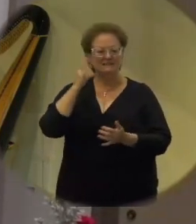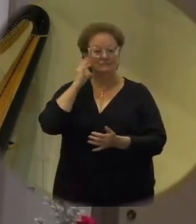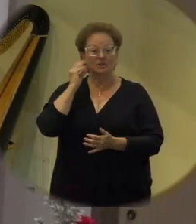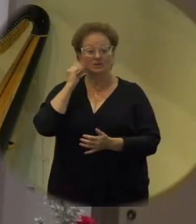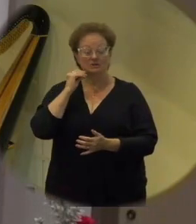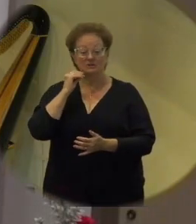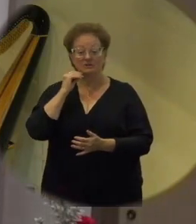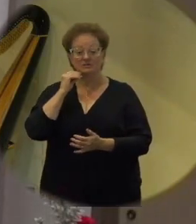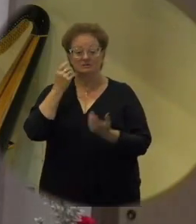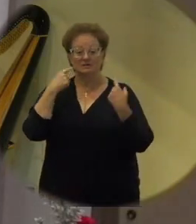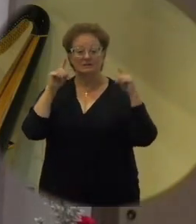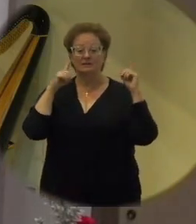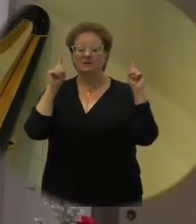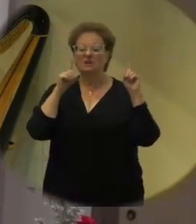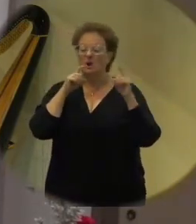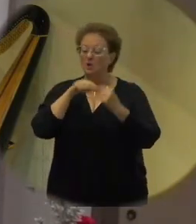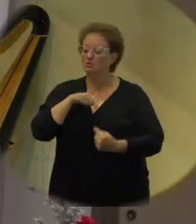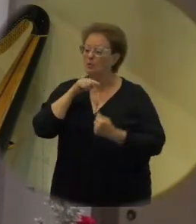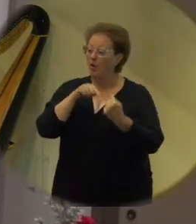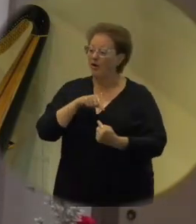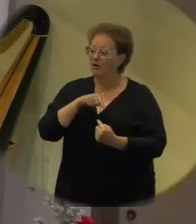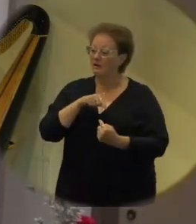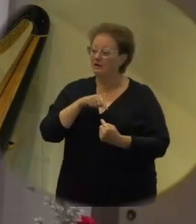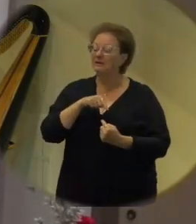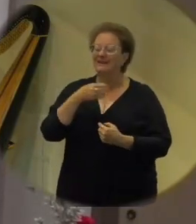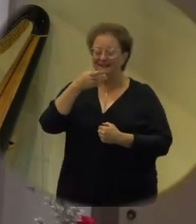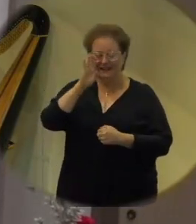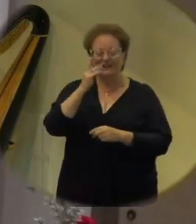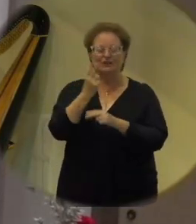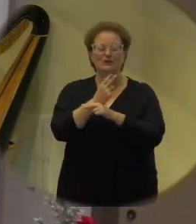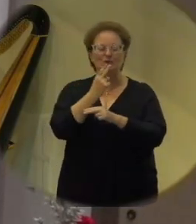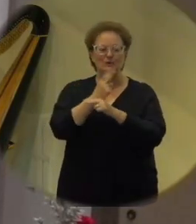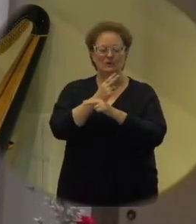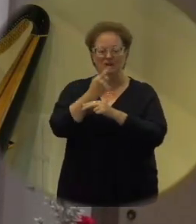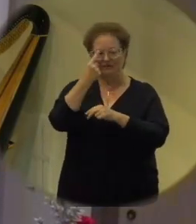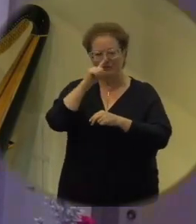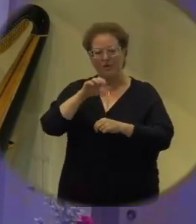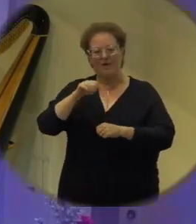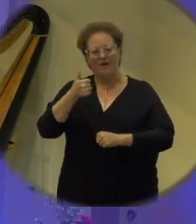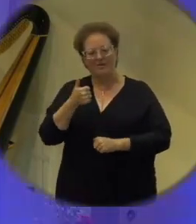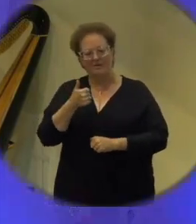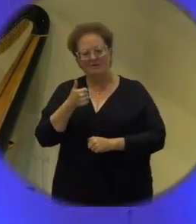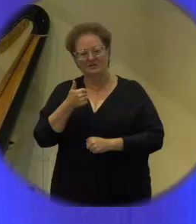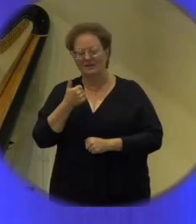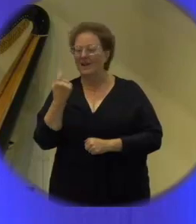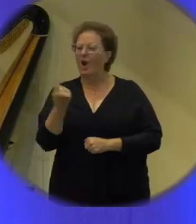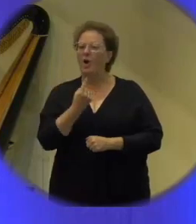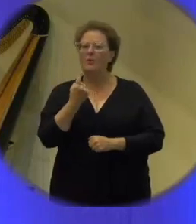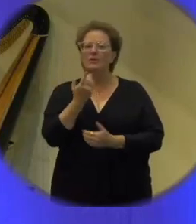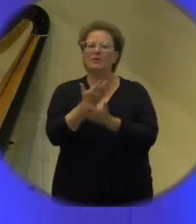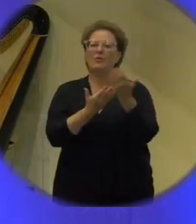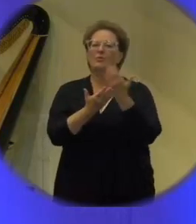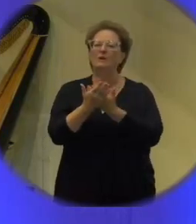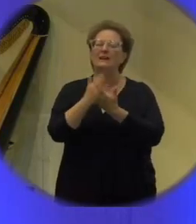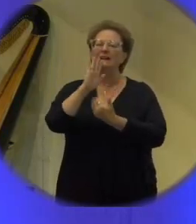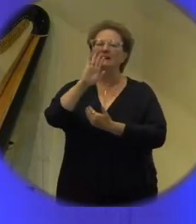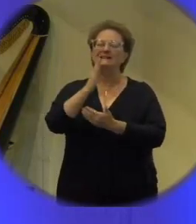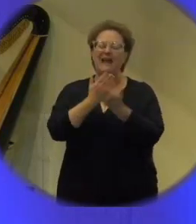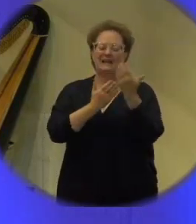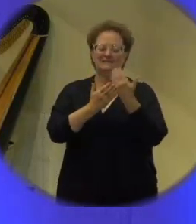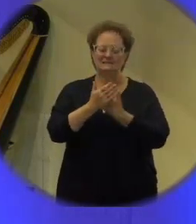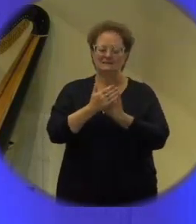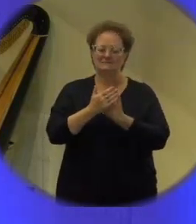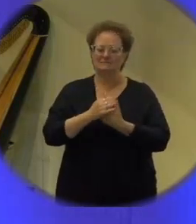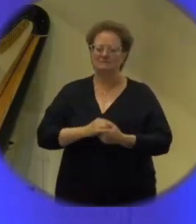matter whether I'm in success or I'm in struggle. I can be useful in his hands for others, and he will always hold me in his hands. That's the